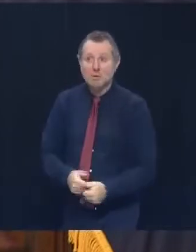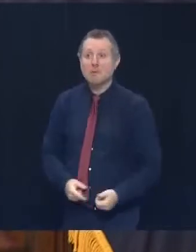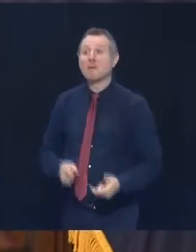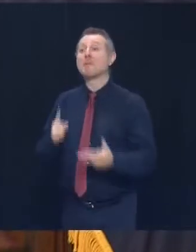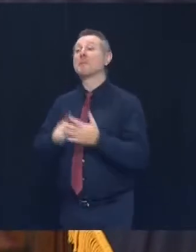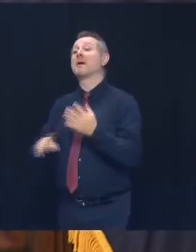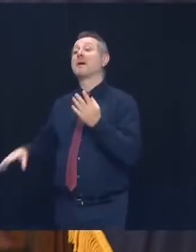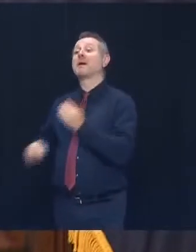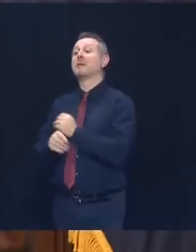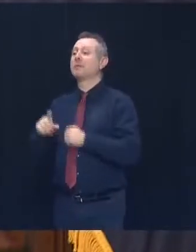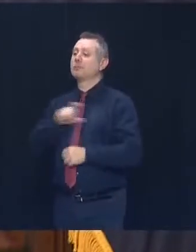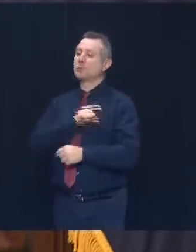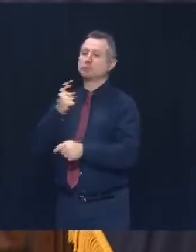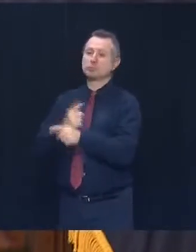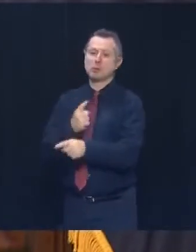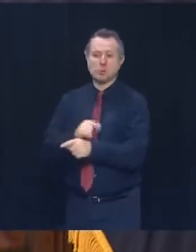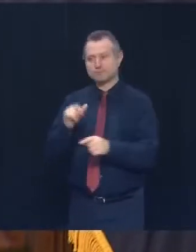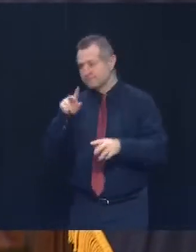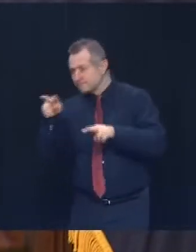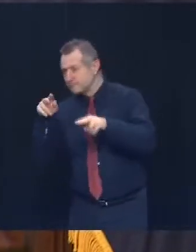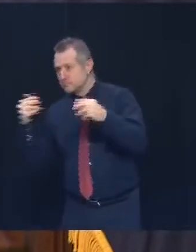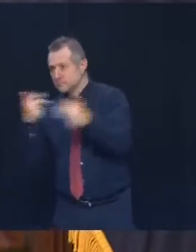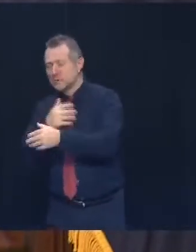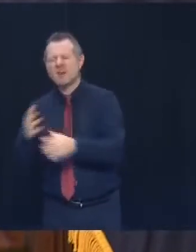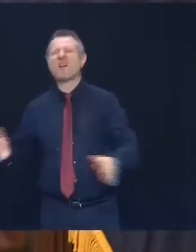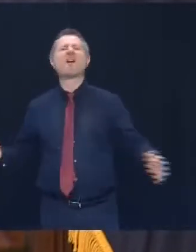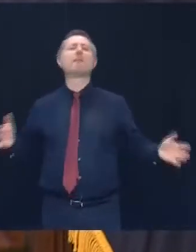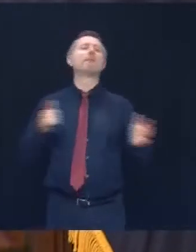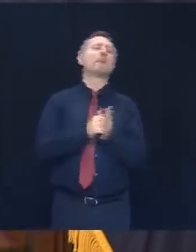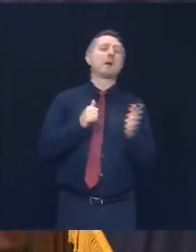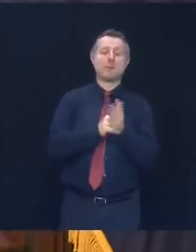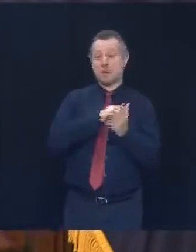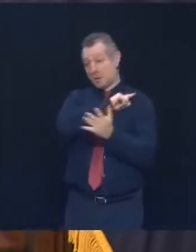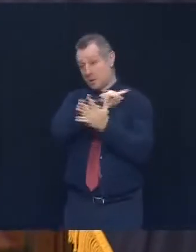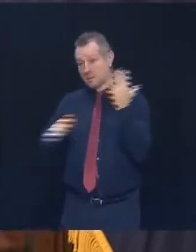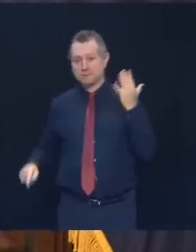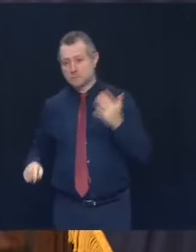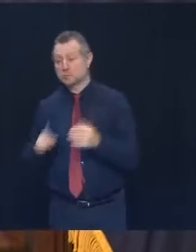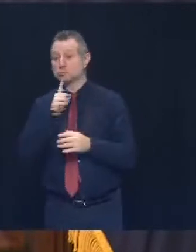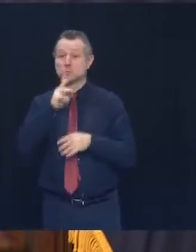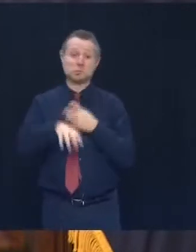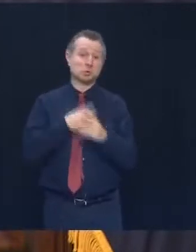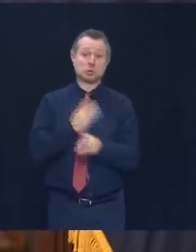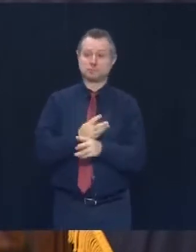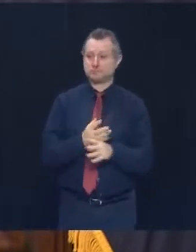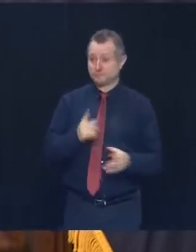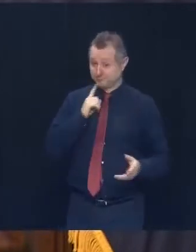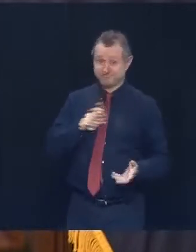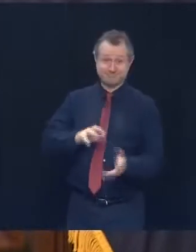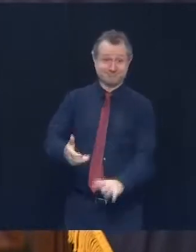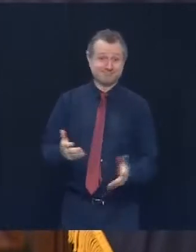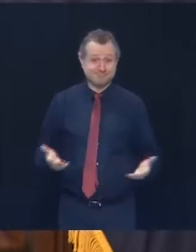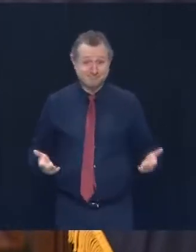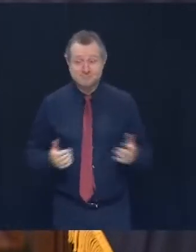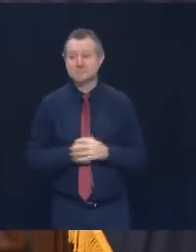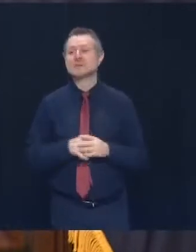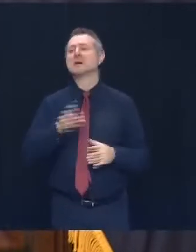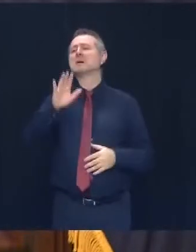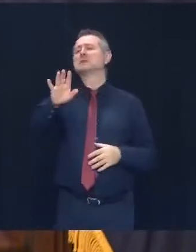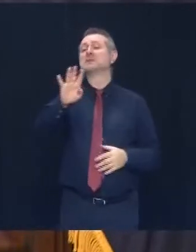impossible, impracticable, and it would be highly disruptive. Even the 43 states is hurting the